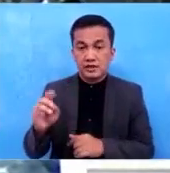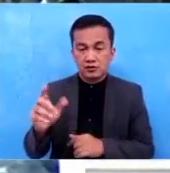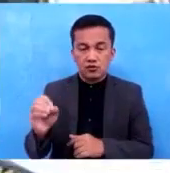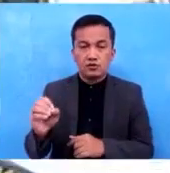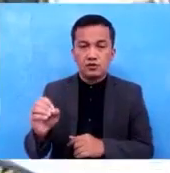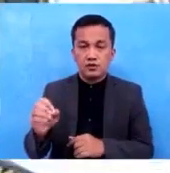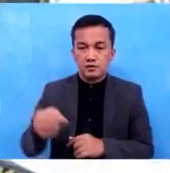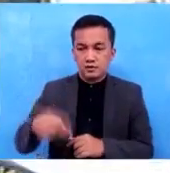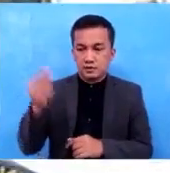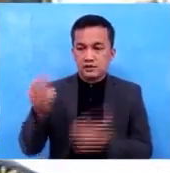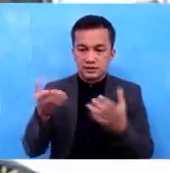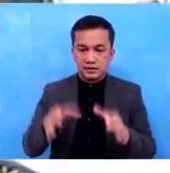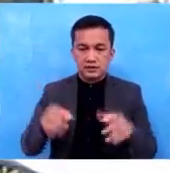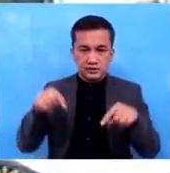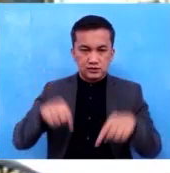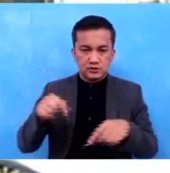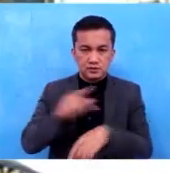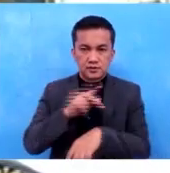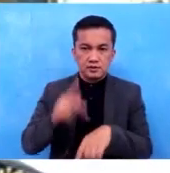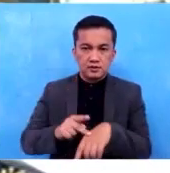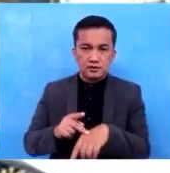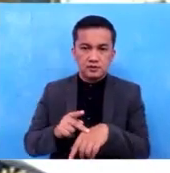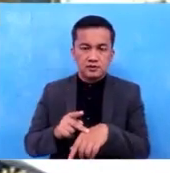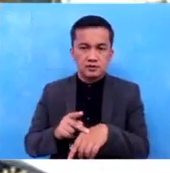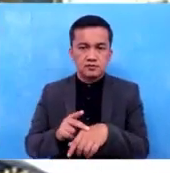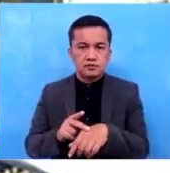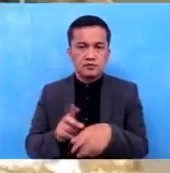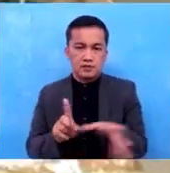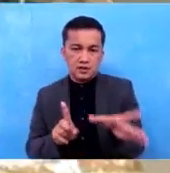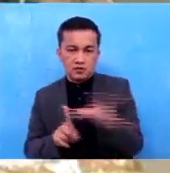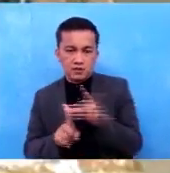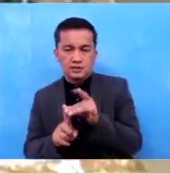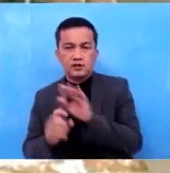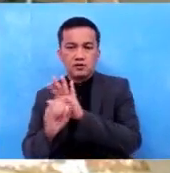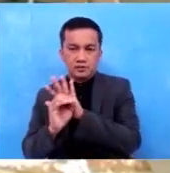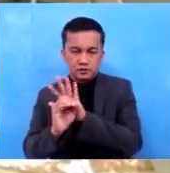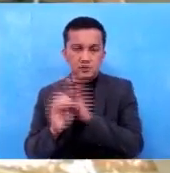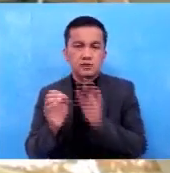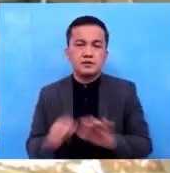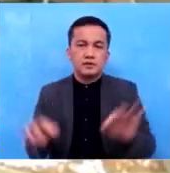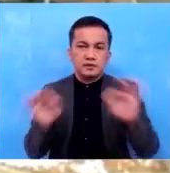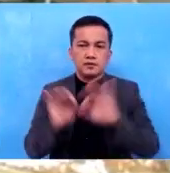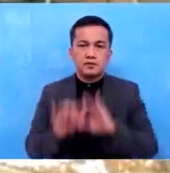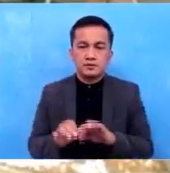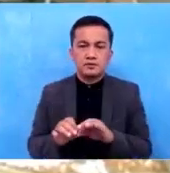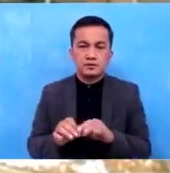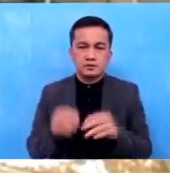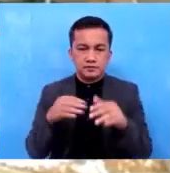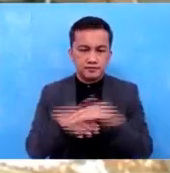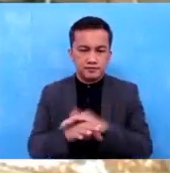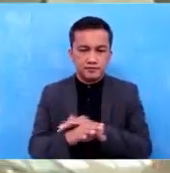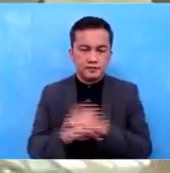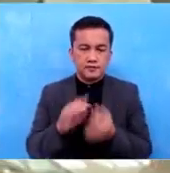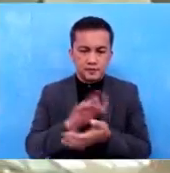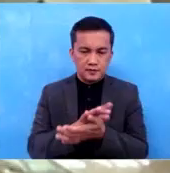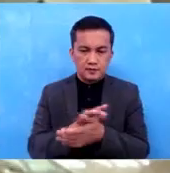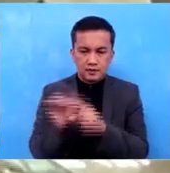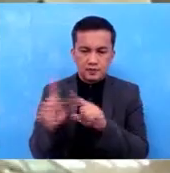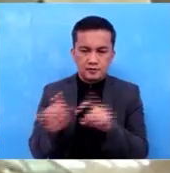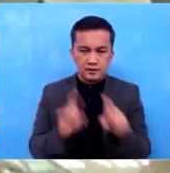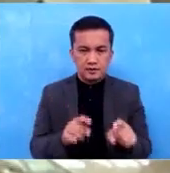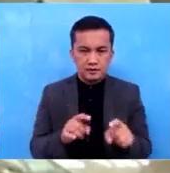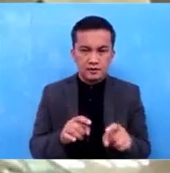na dito sila sa Pilipinas tamaan ng Omicron. Ang mahalaga lang daw, mapasailalim sa COVID-19 test ang mga babiyahe